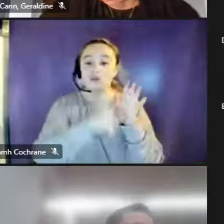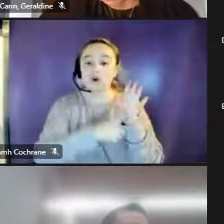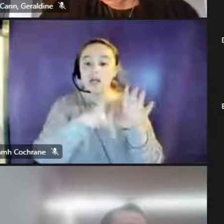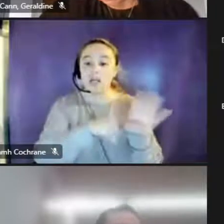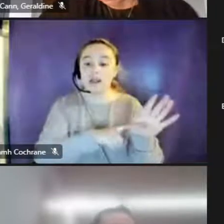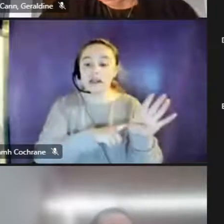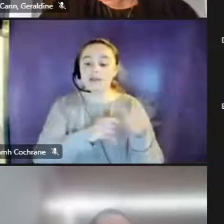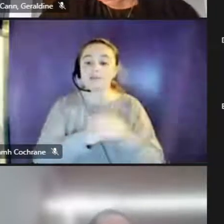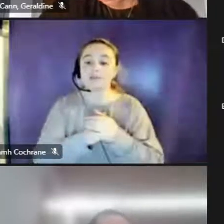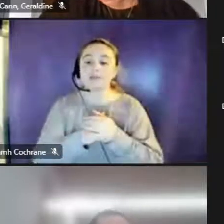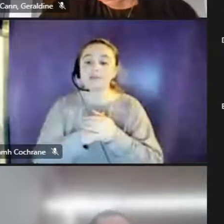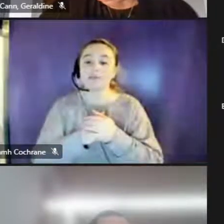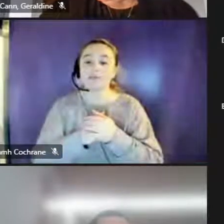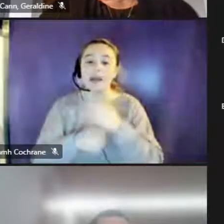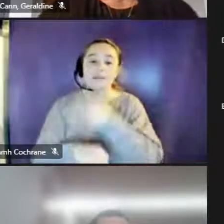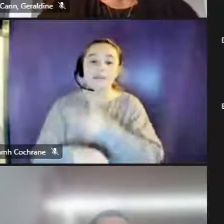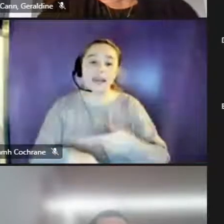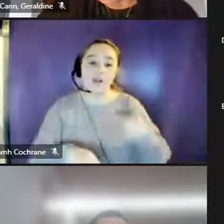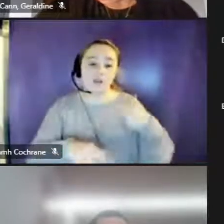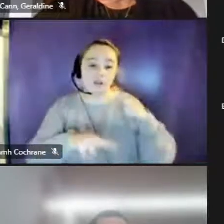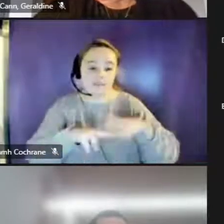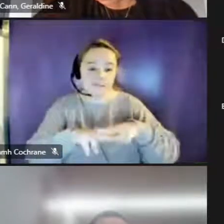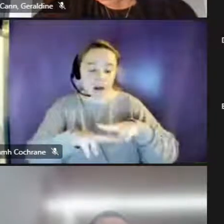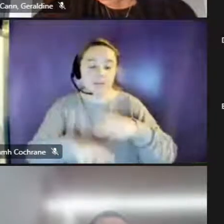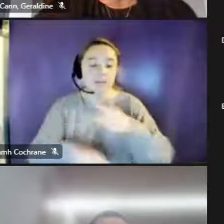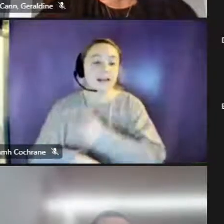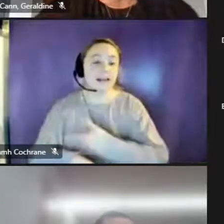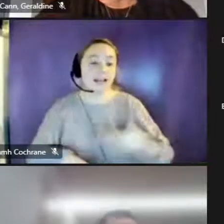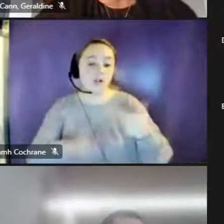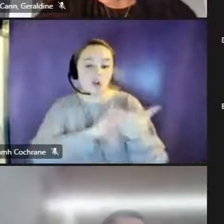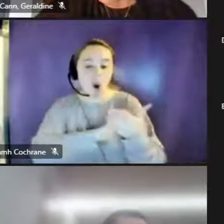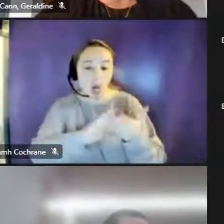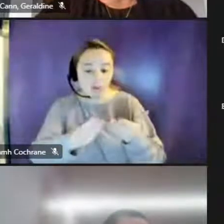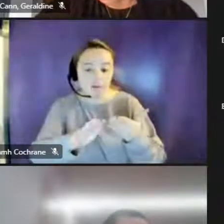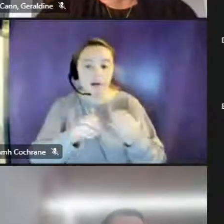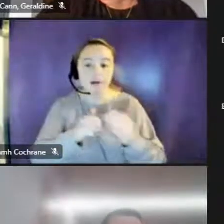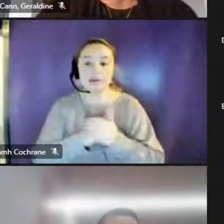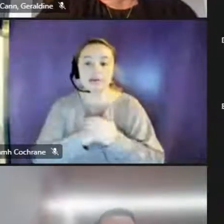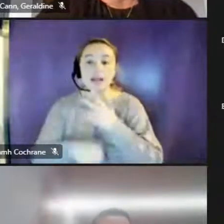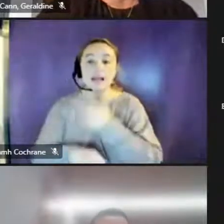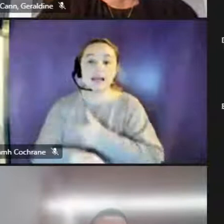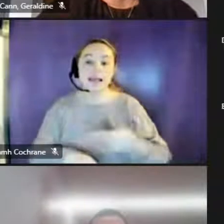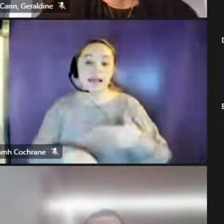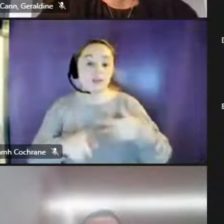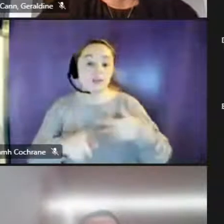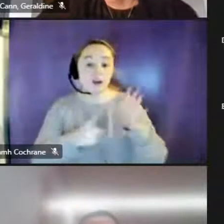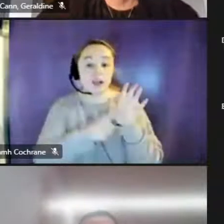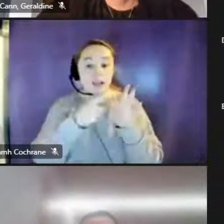have present Councillor Ferguson and Councillor Halford. Councillor Lennon?